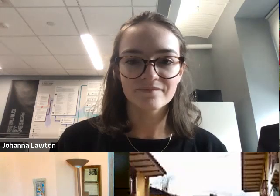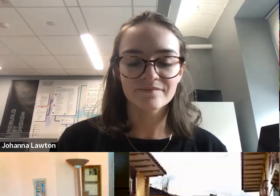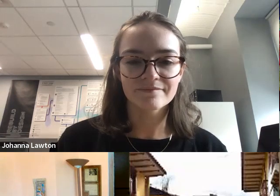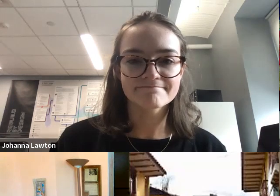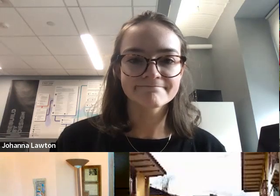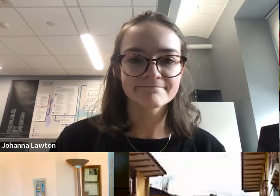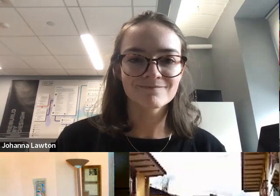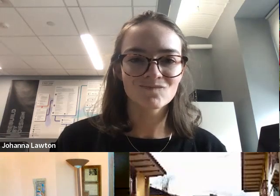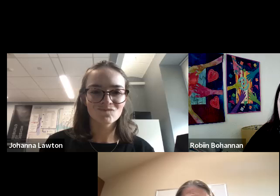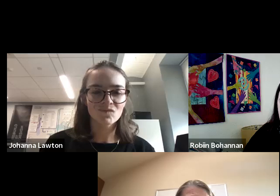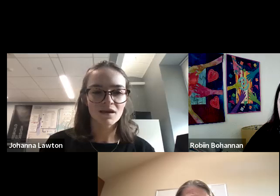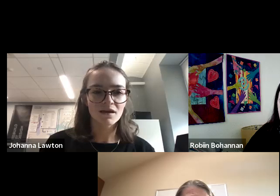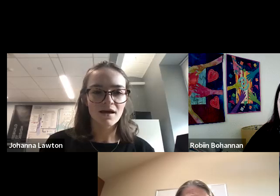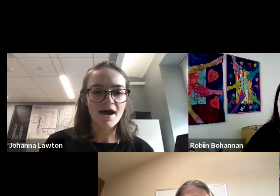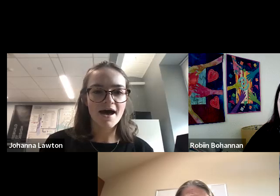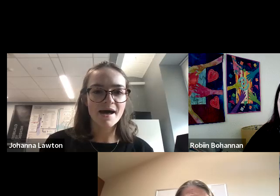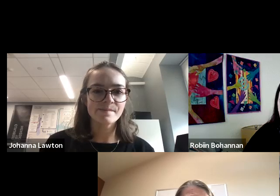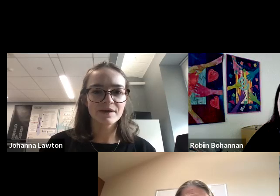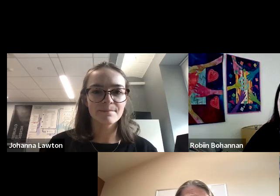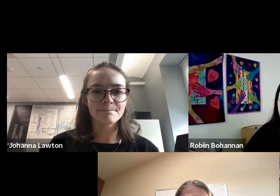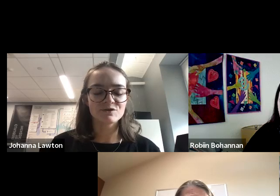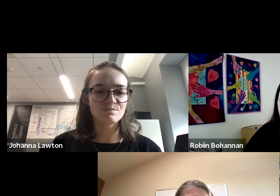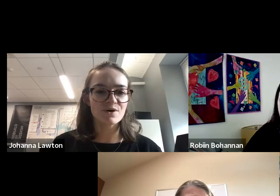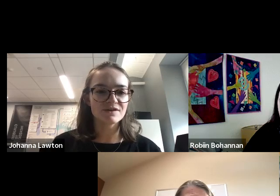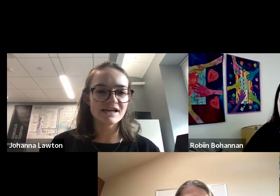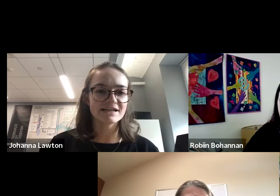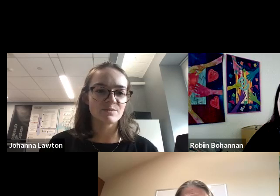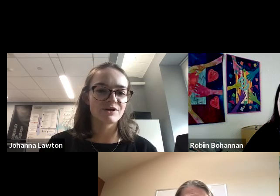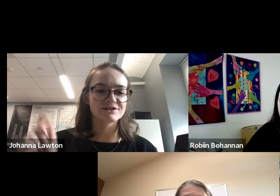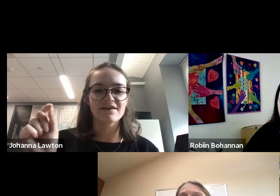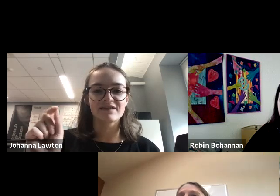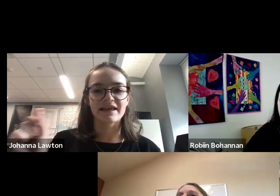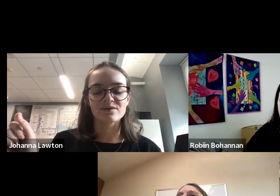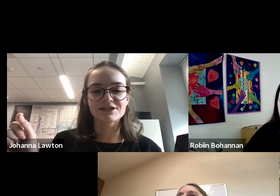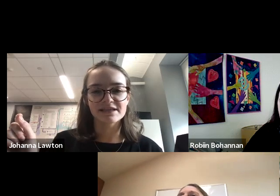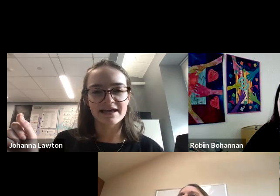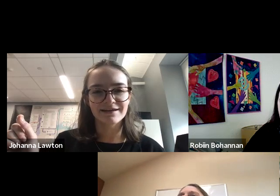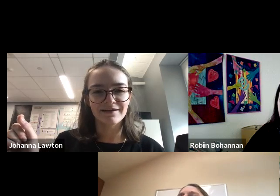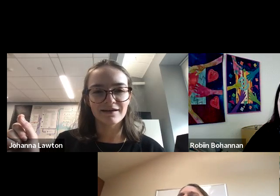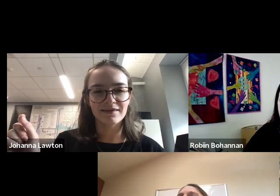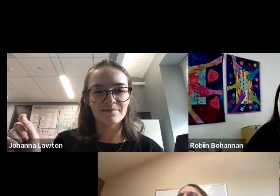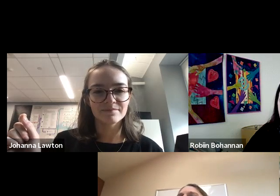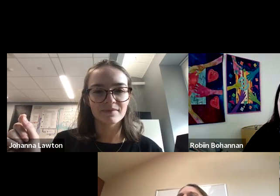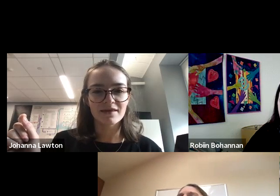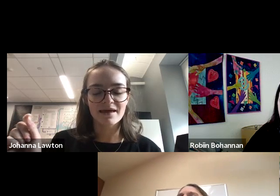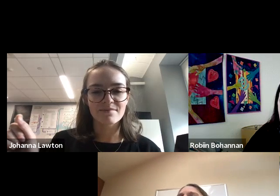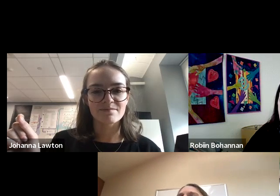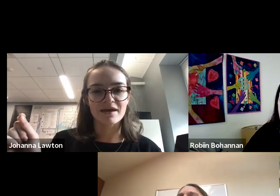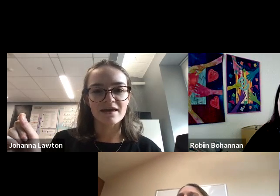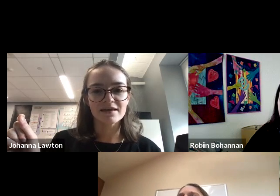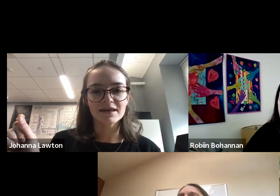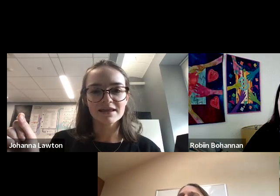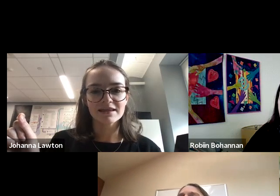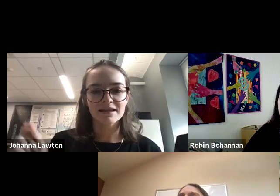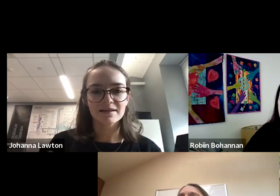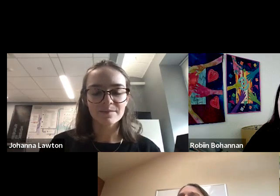It won't let me select it. Let me just Do both the interpreters have the language selected underneath them? That might